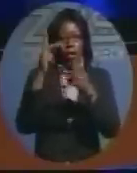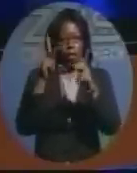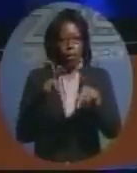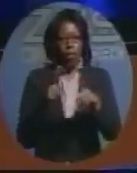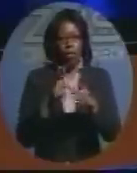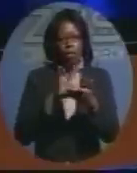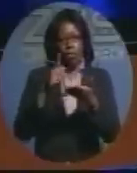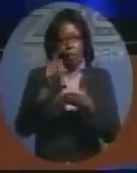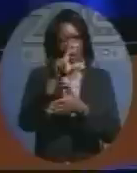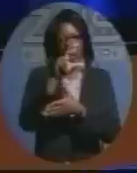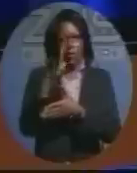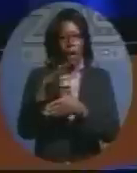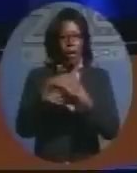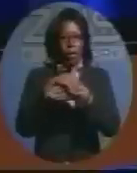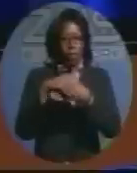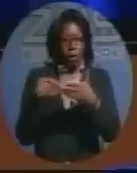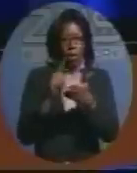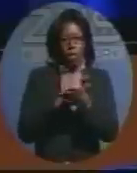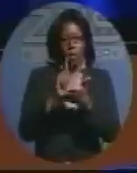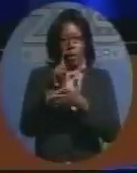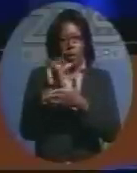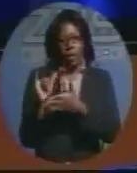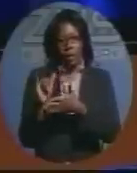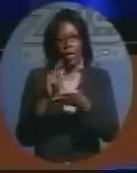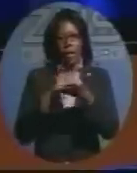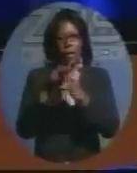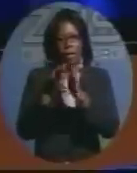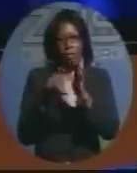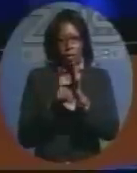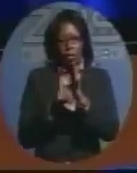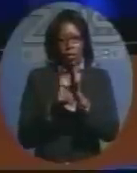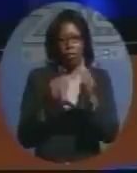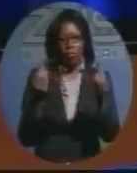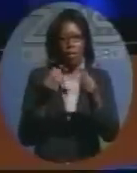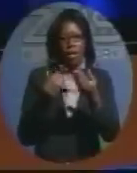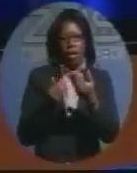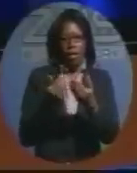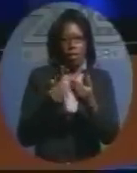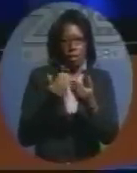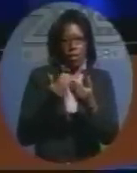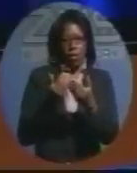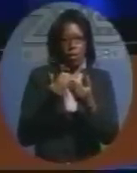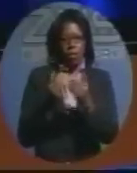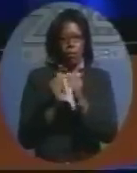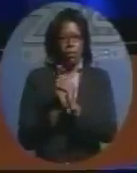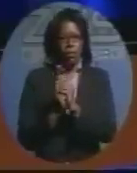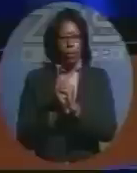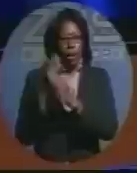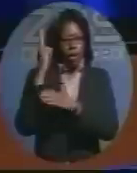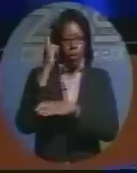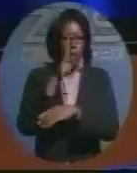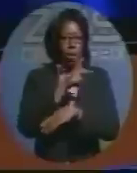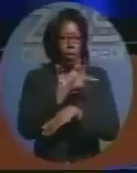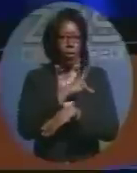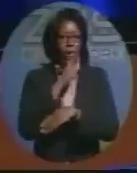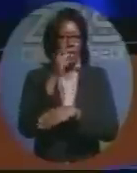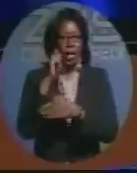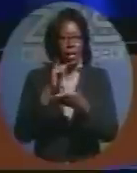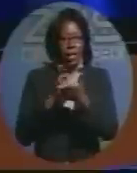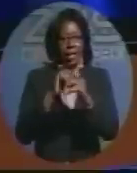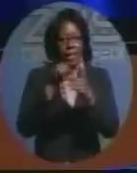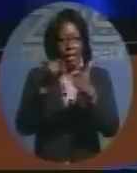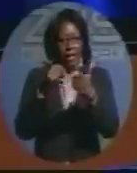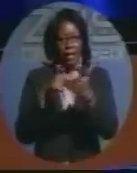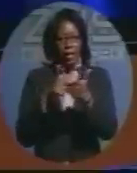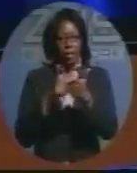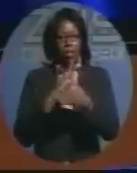to pay the $35 weekly rental payment and says there's no excuse. Chairman Ron Pinder tells ZNS News that this